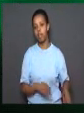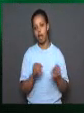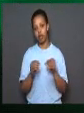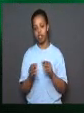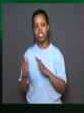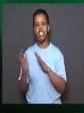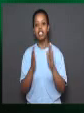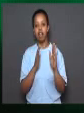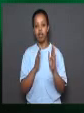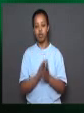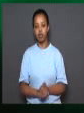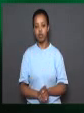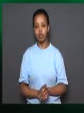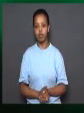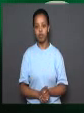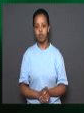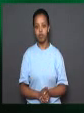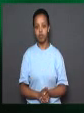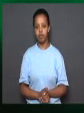Students, let's get ready.